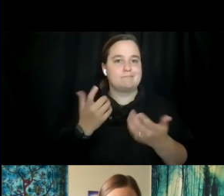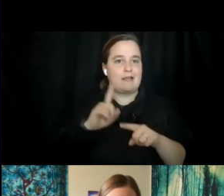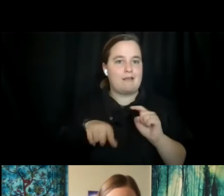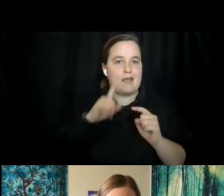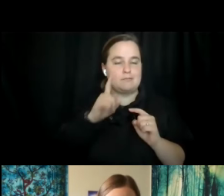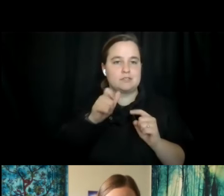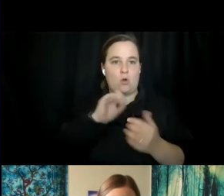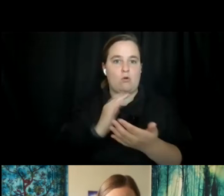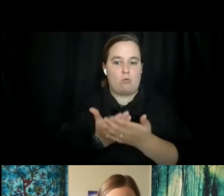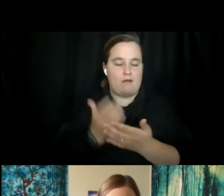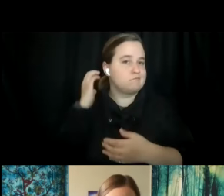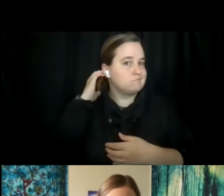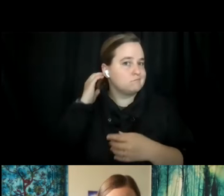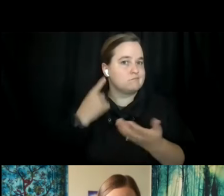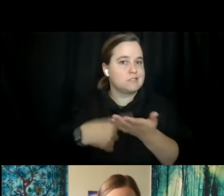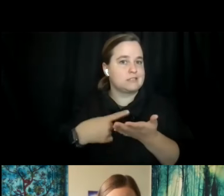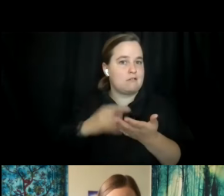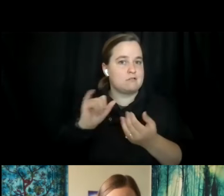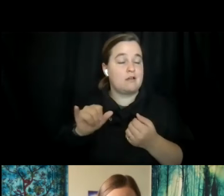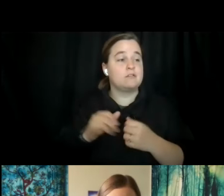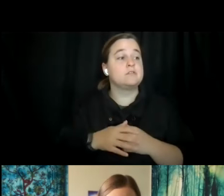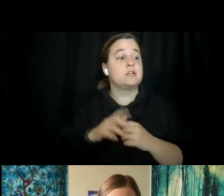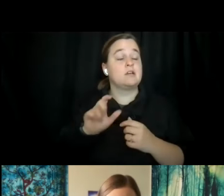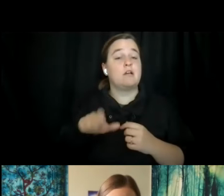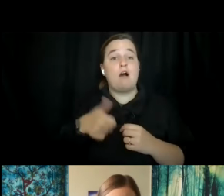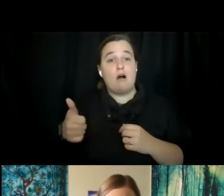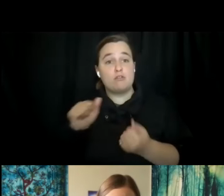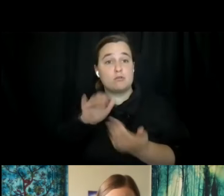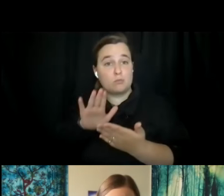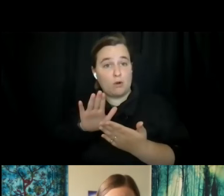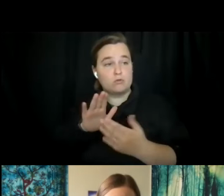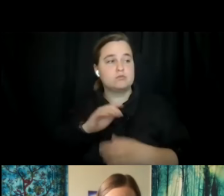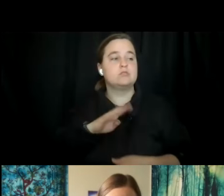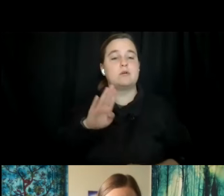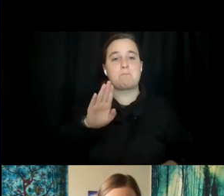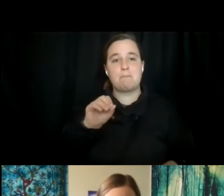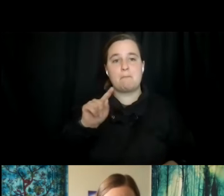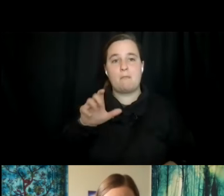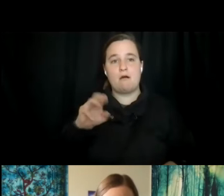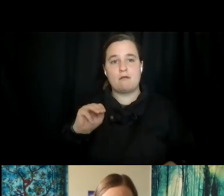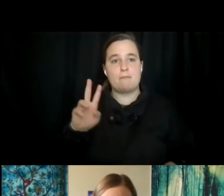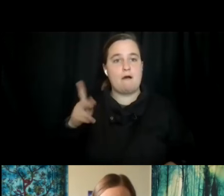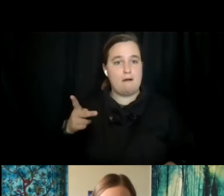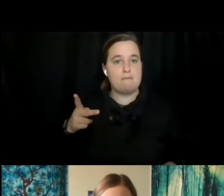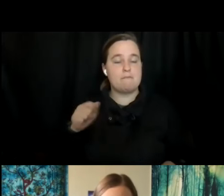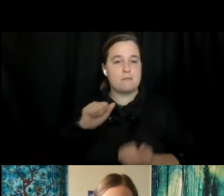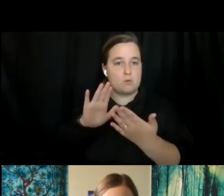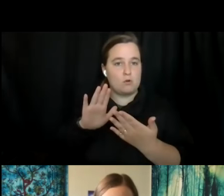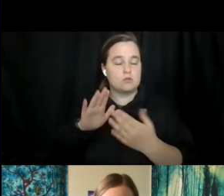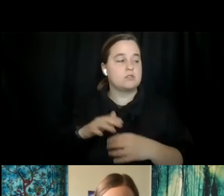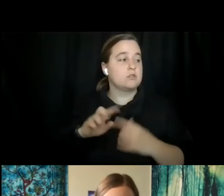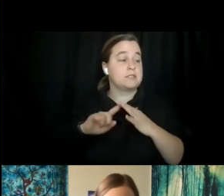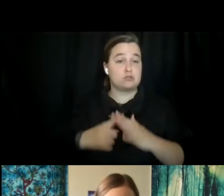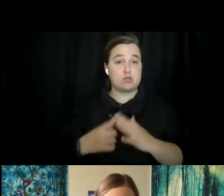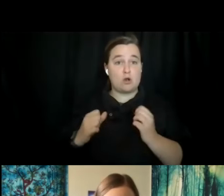you're starting with your bodily sensations, and then you're working up towards your cognition. So, because sometimes it can be